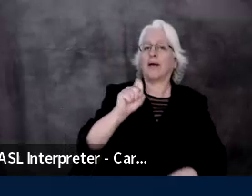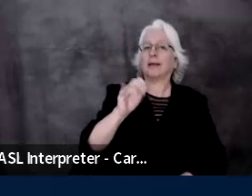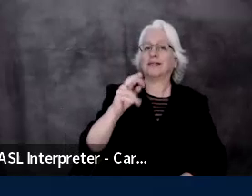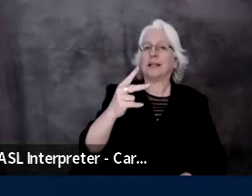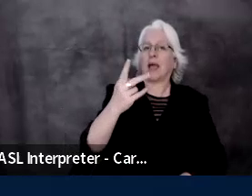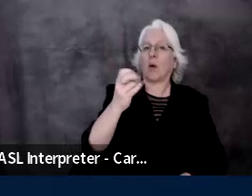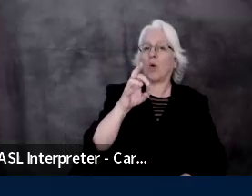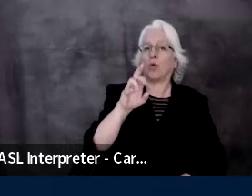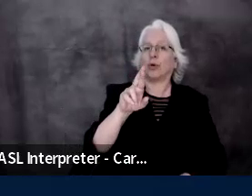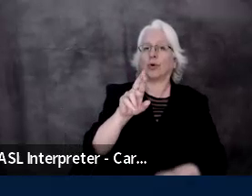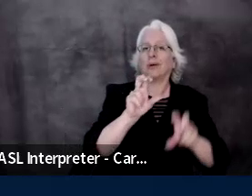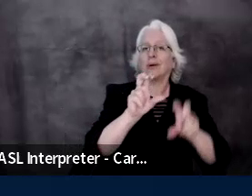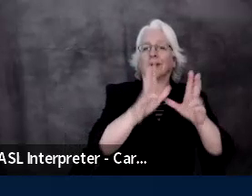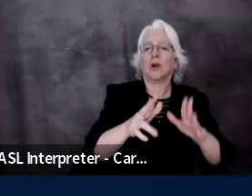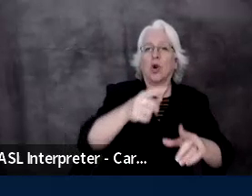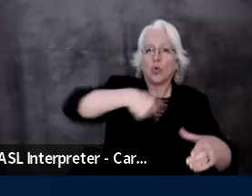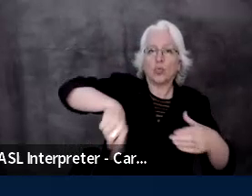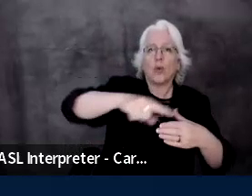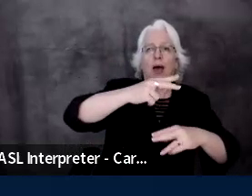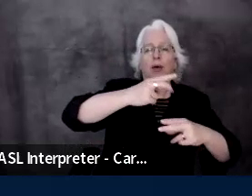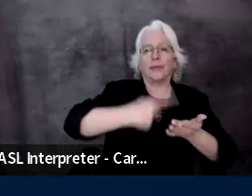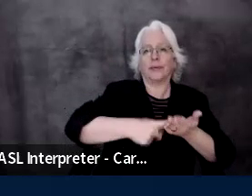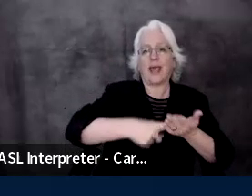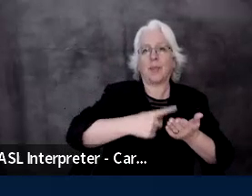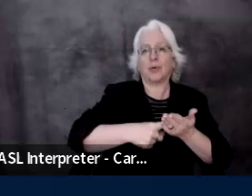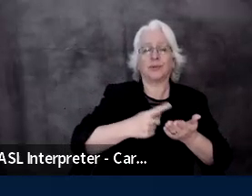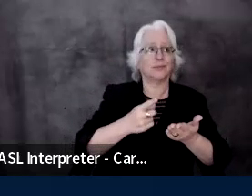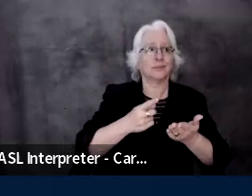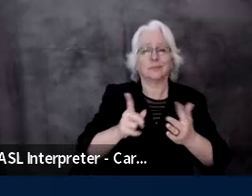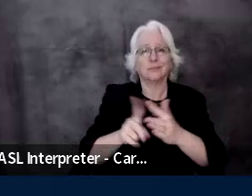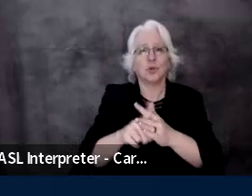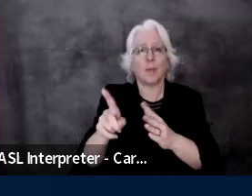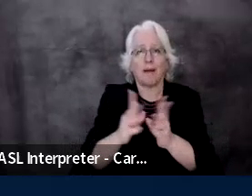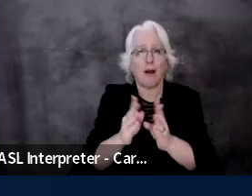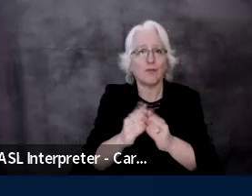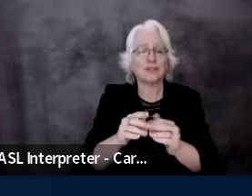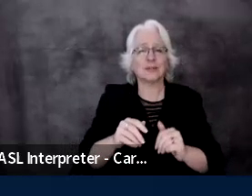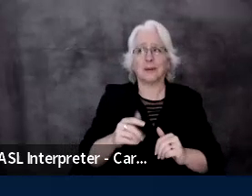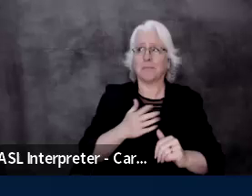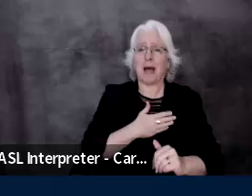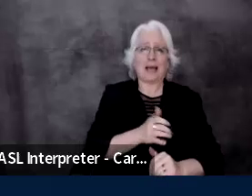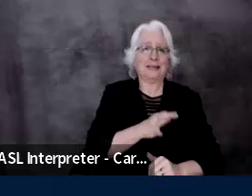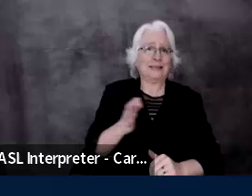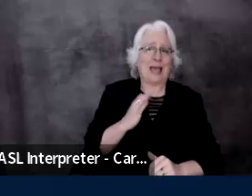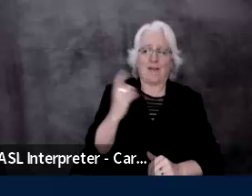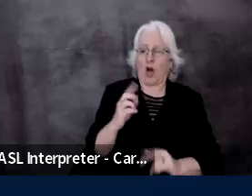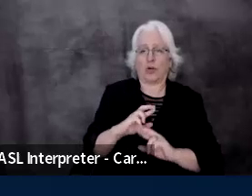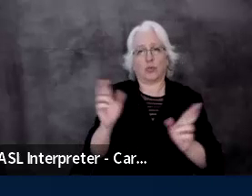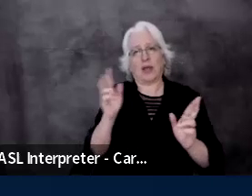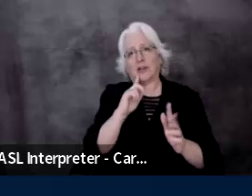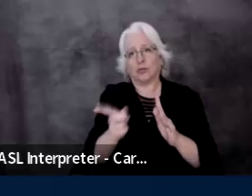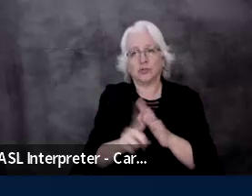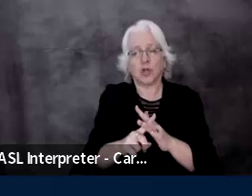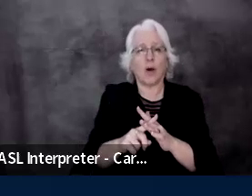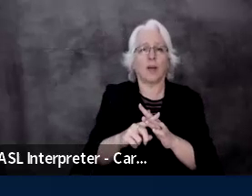through conferences. My staff is always available to go regionally, locally to convenings or get on